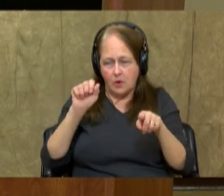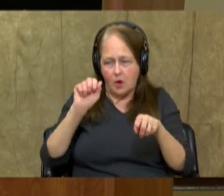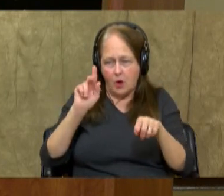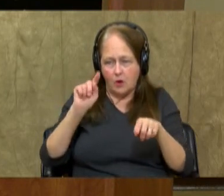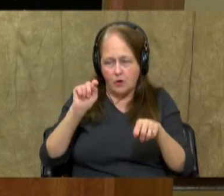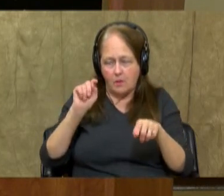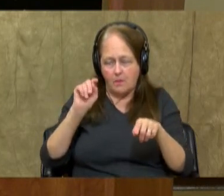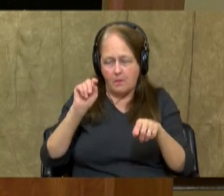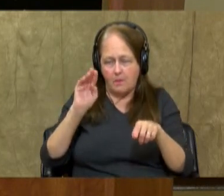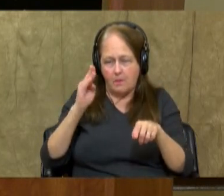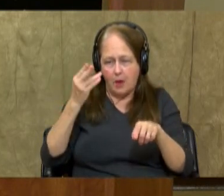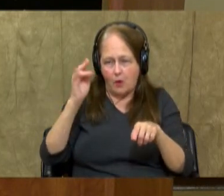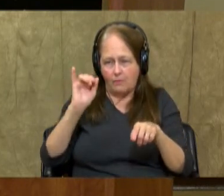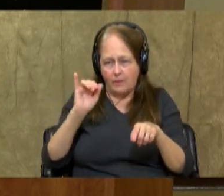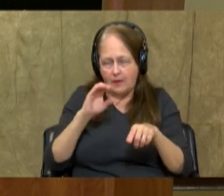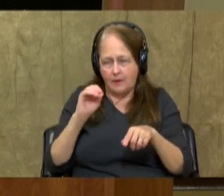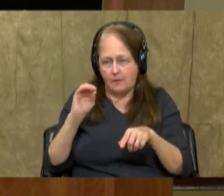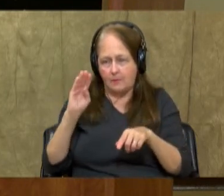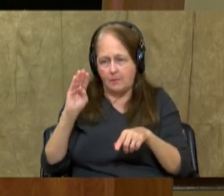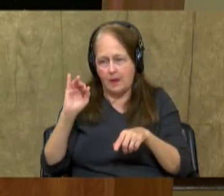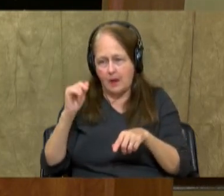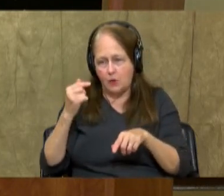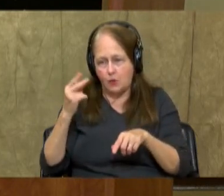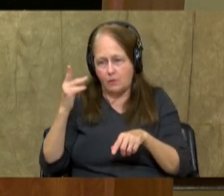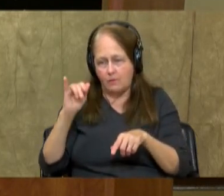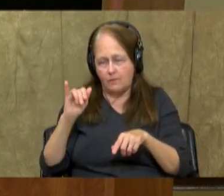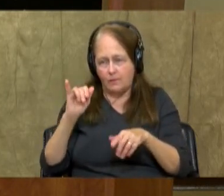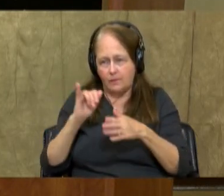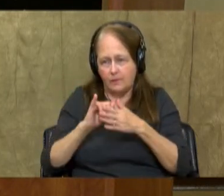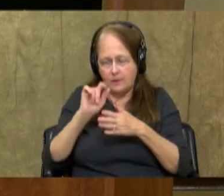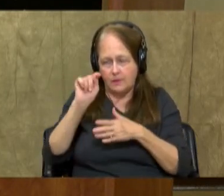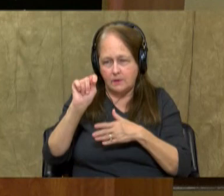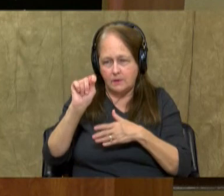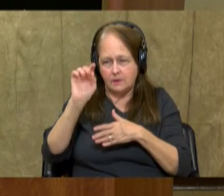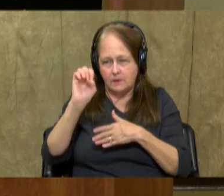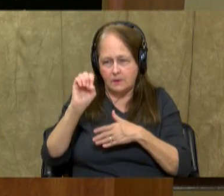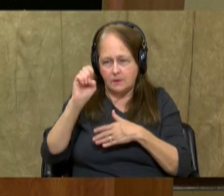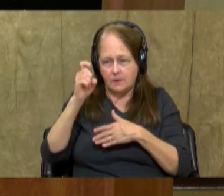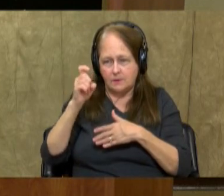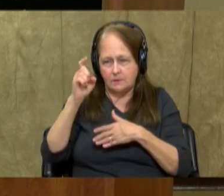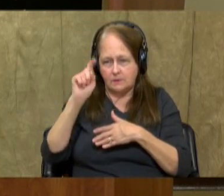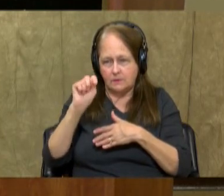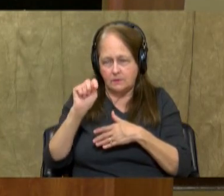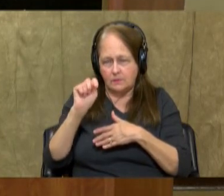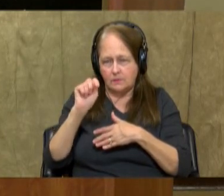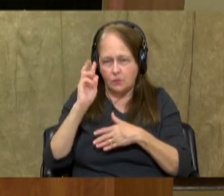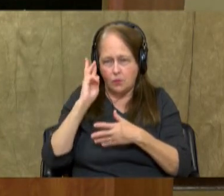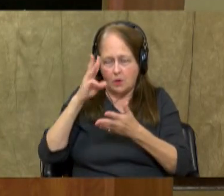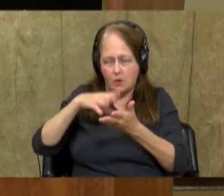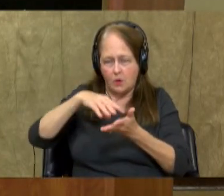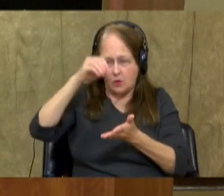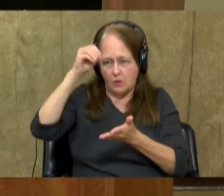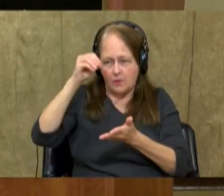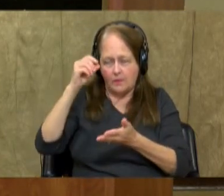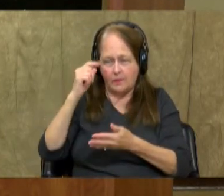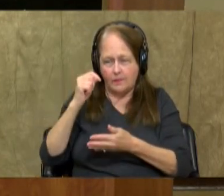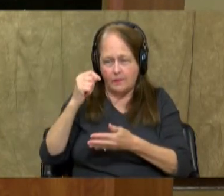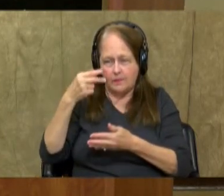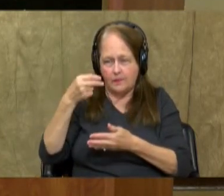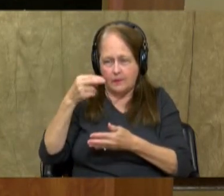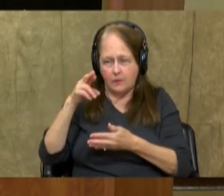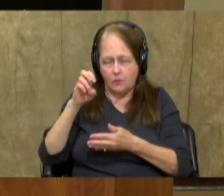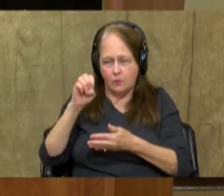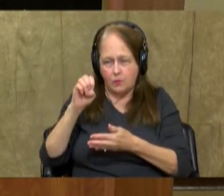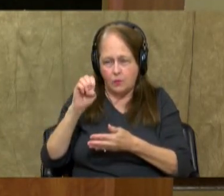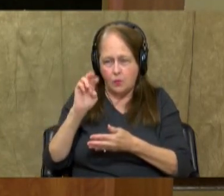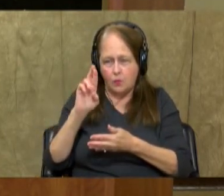and a biography. Now, let's focus mainly on the text for Theodore Roosevelt. We learned that in Theodore Roosevelt, it was